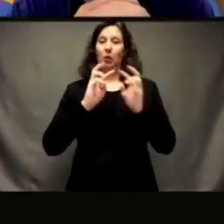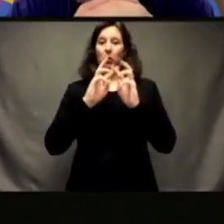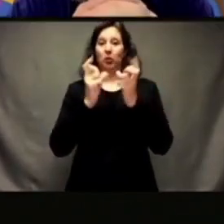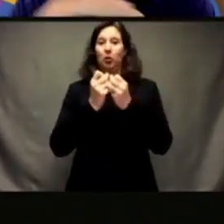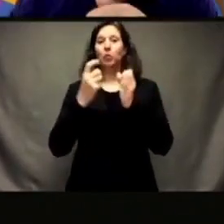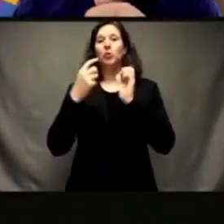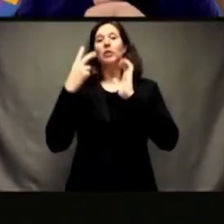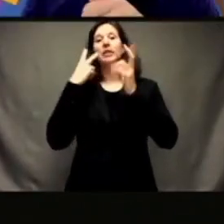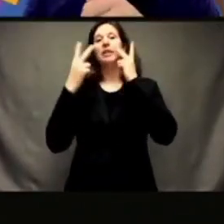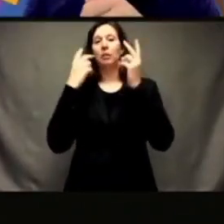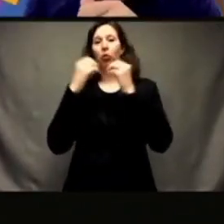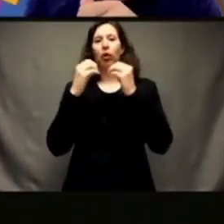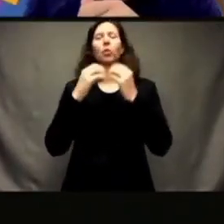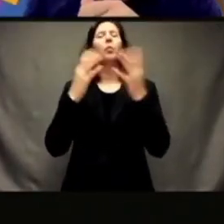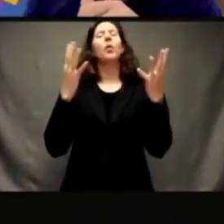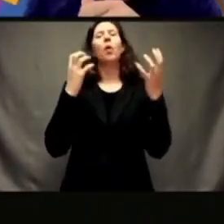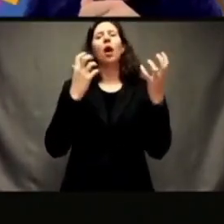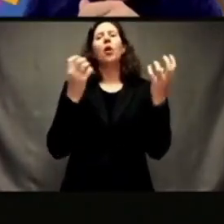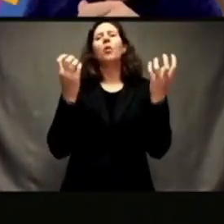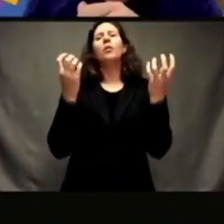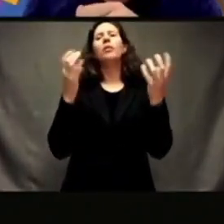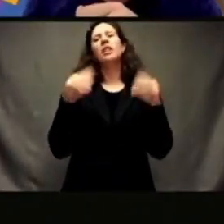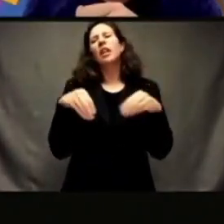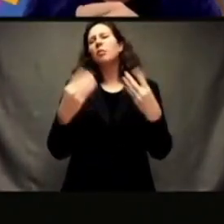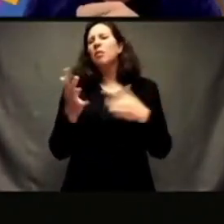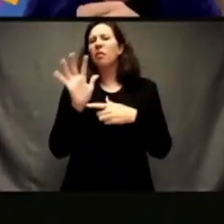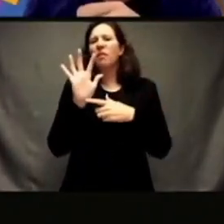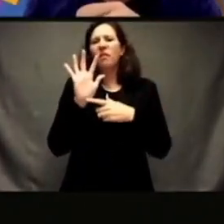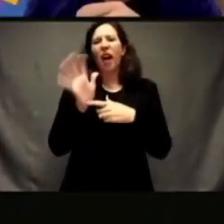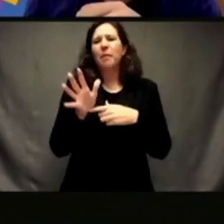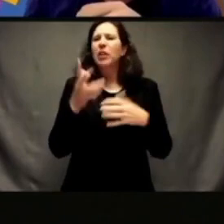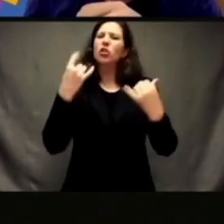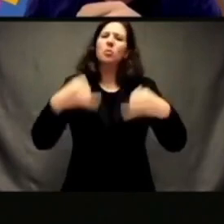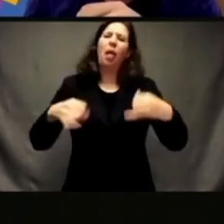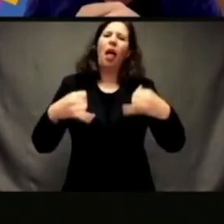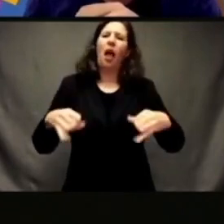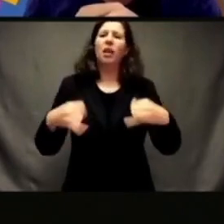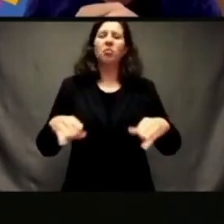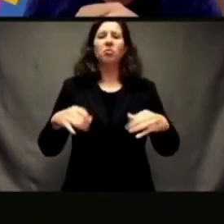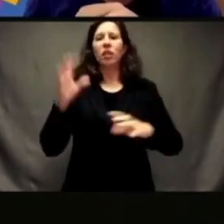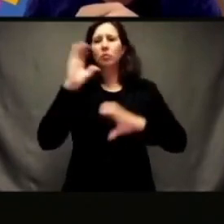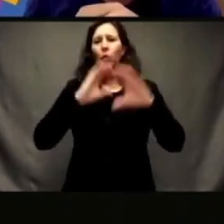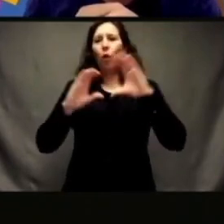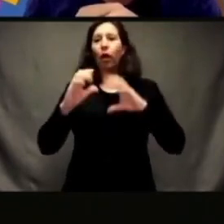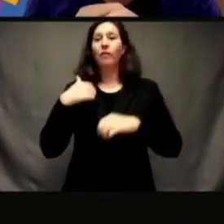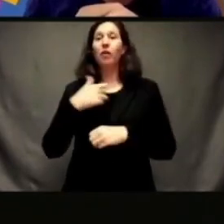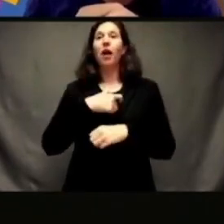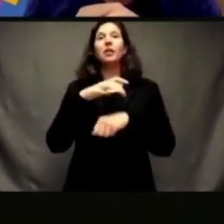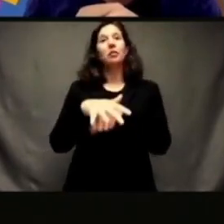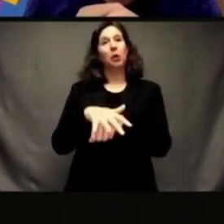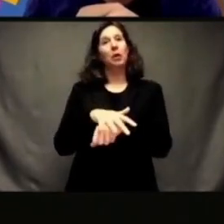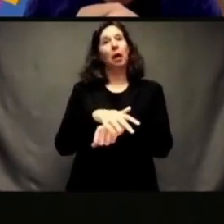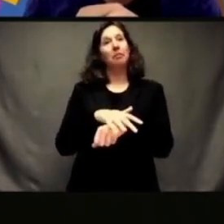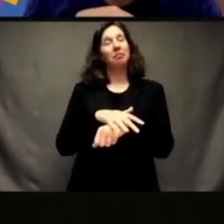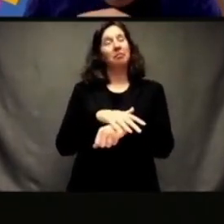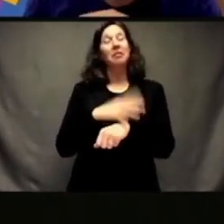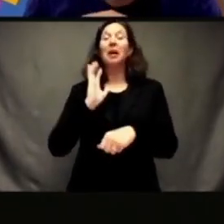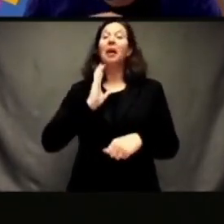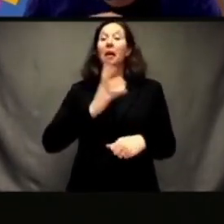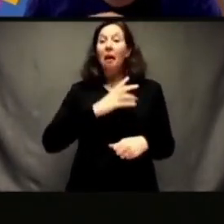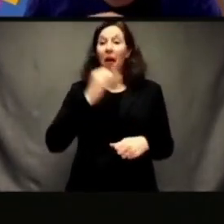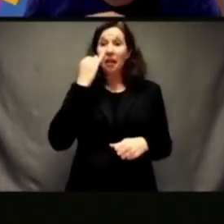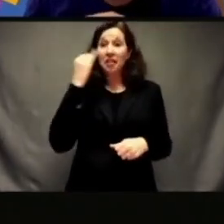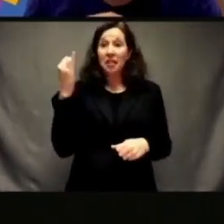So we want to give you want to give you about 5 minutes just to explore and for us to slow down. Our idea is that